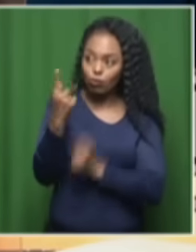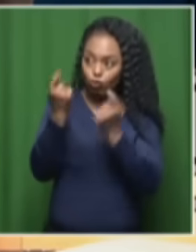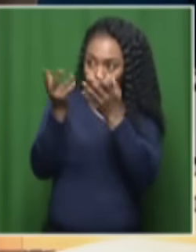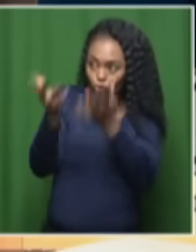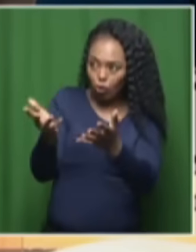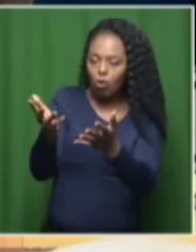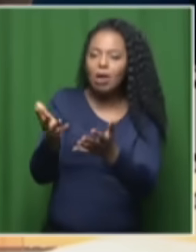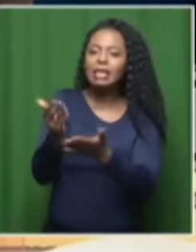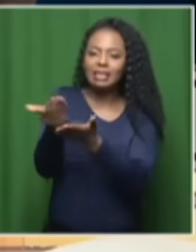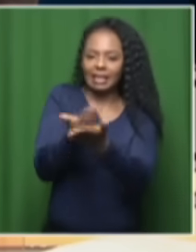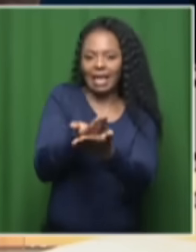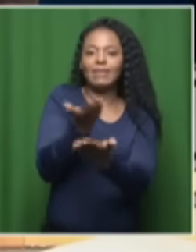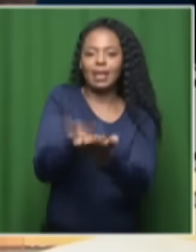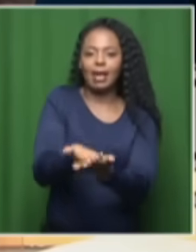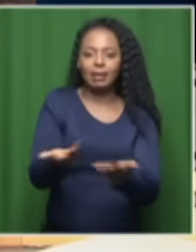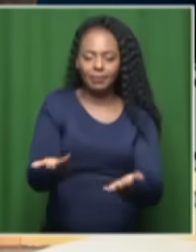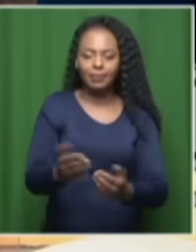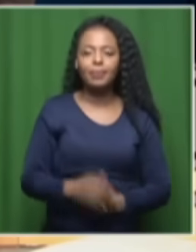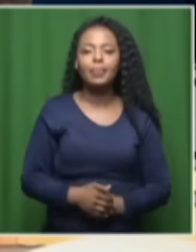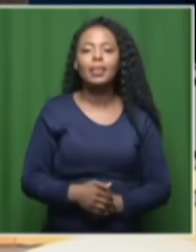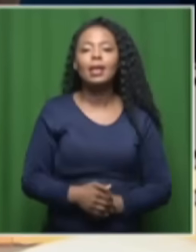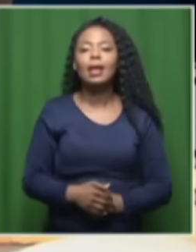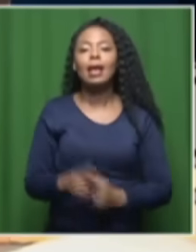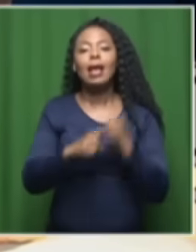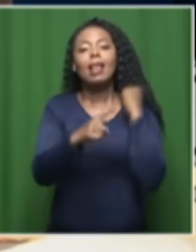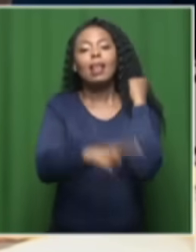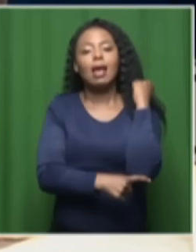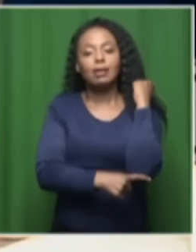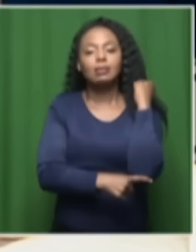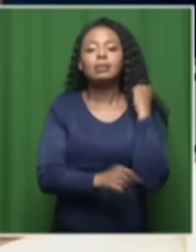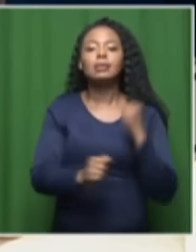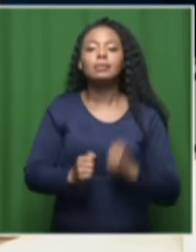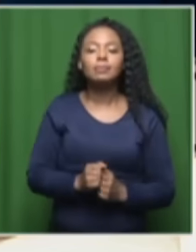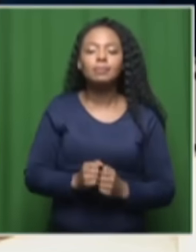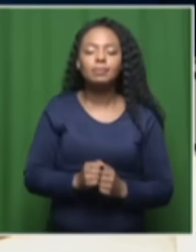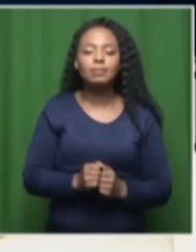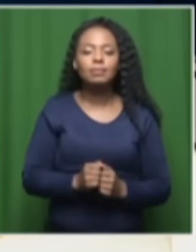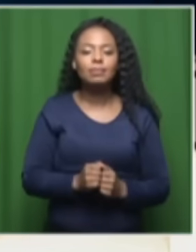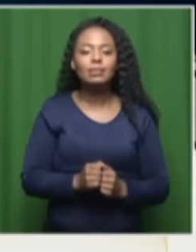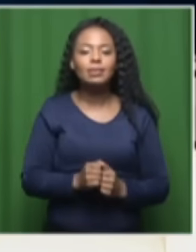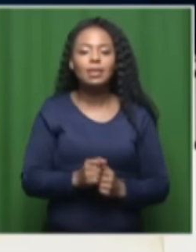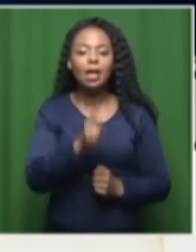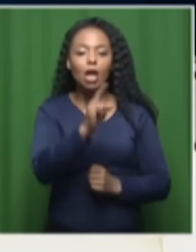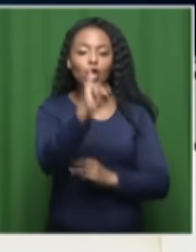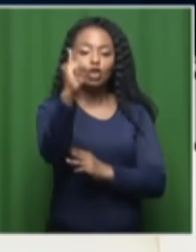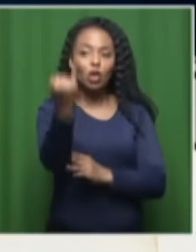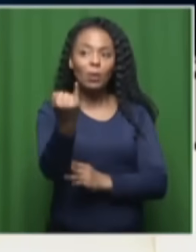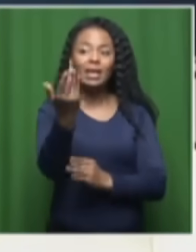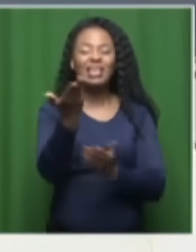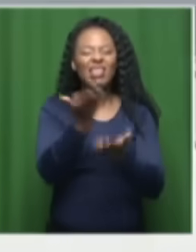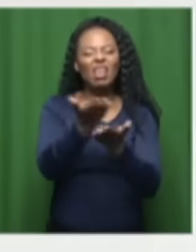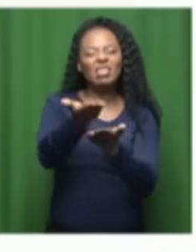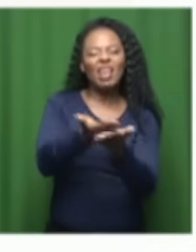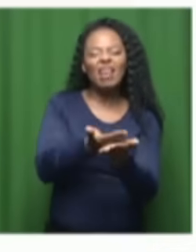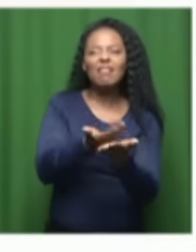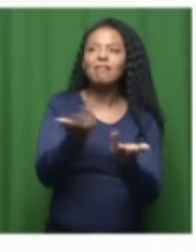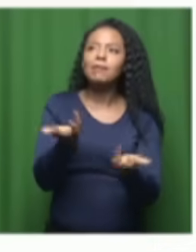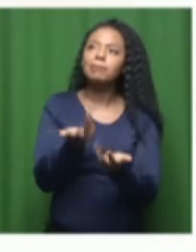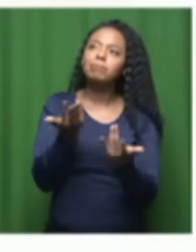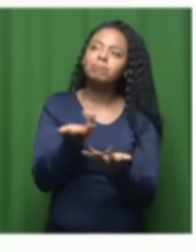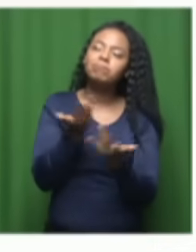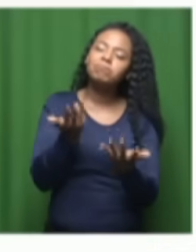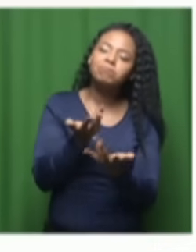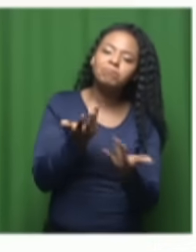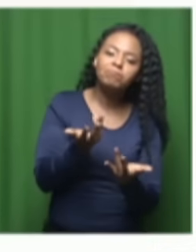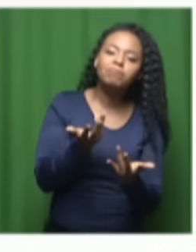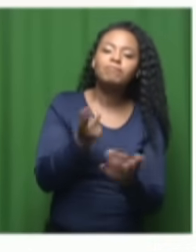would save. So if we go to the last slide, this is what Joburg would save. Joburg would save